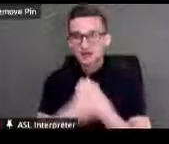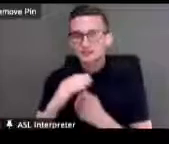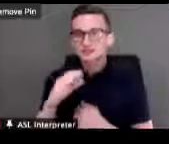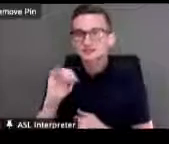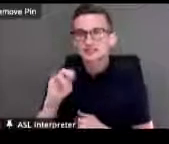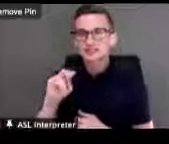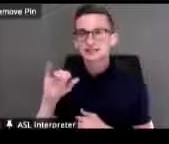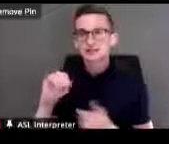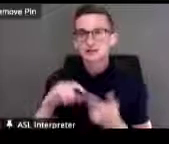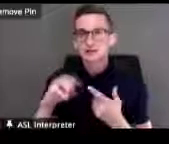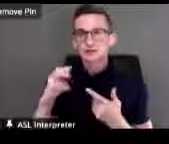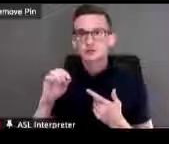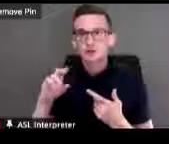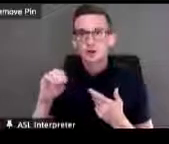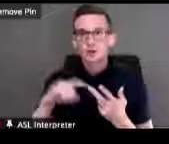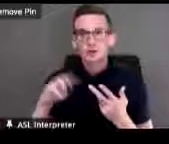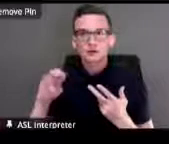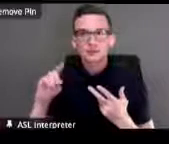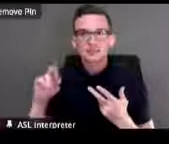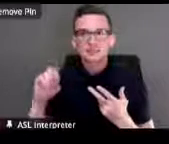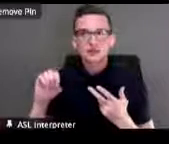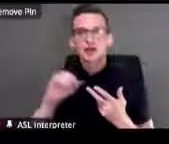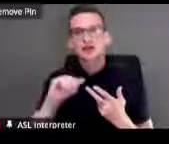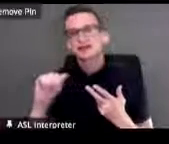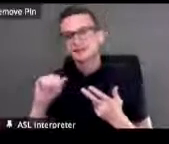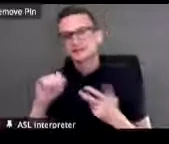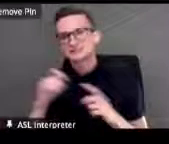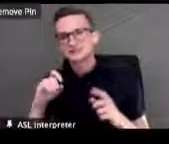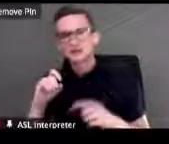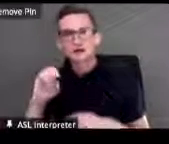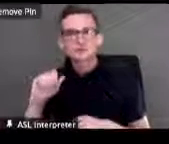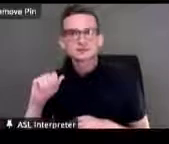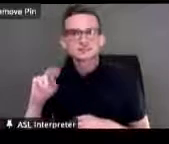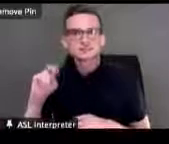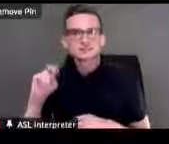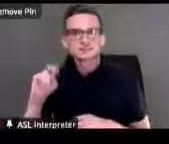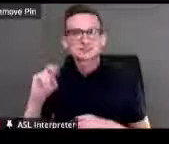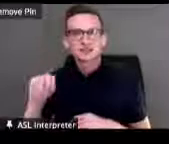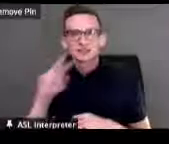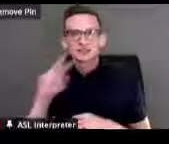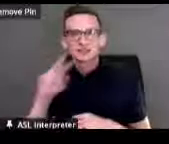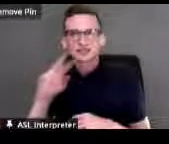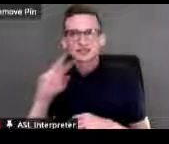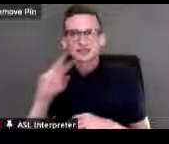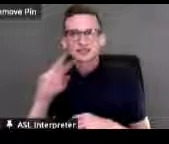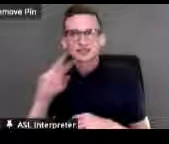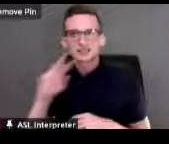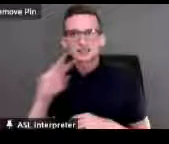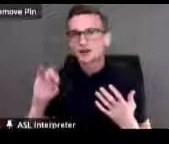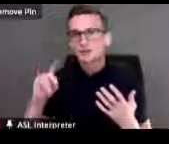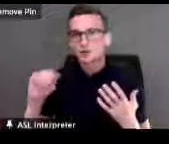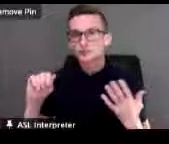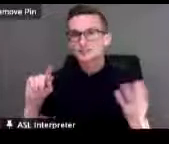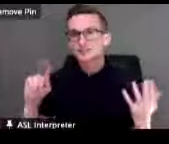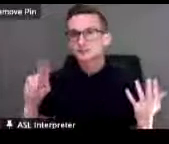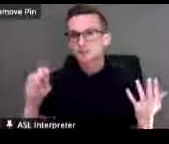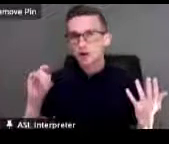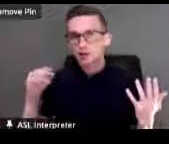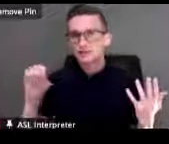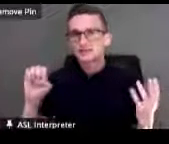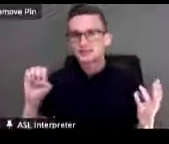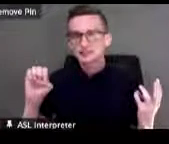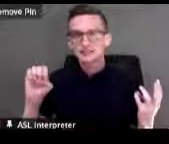Mono, Madera, east of the San Joaquin River, Mariposa, Tuolumne, Alpine,